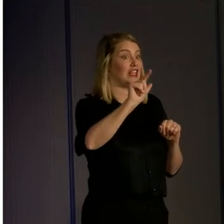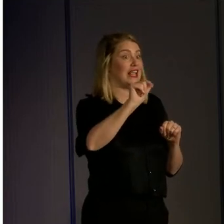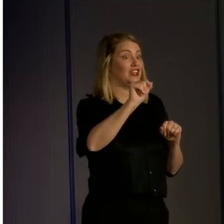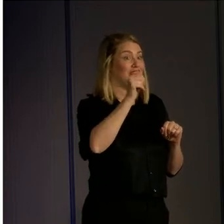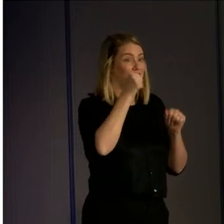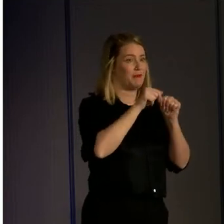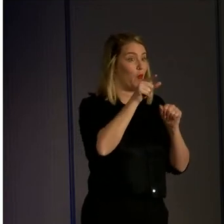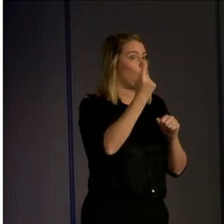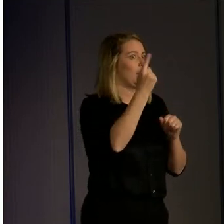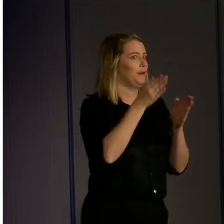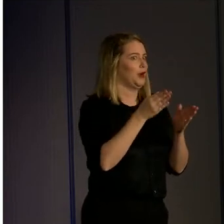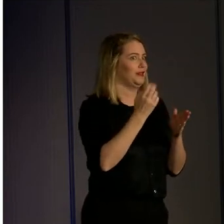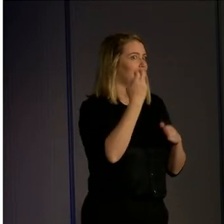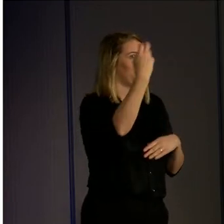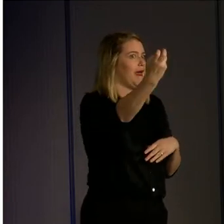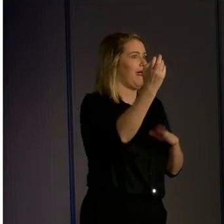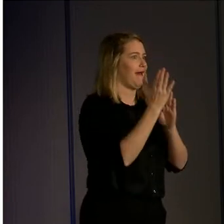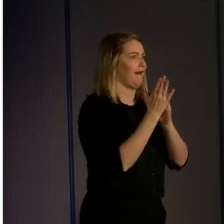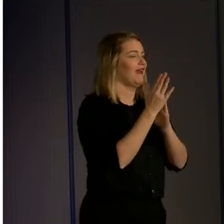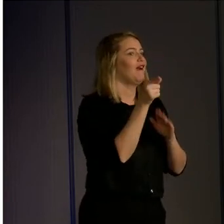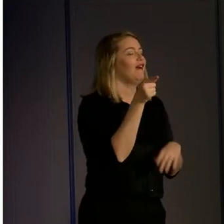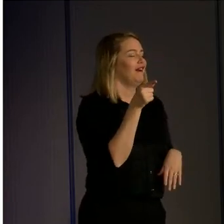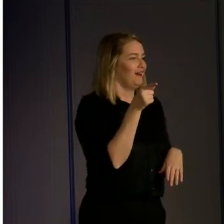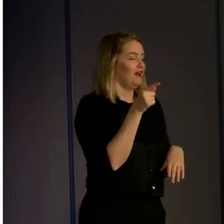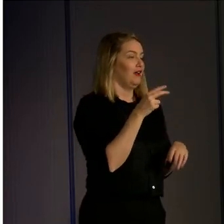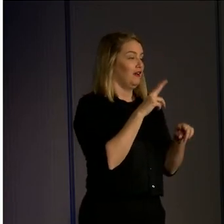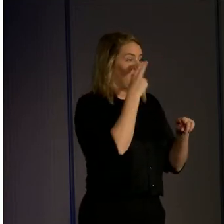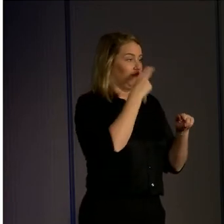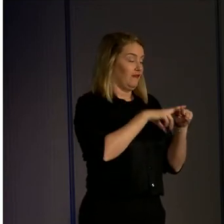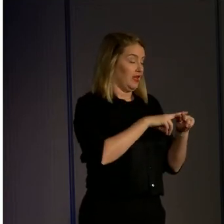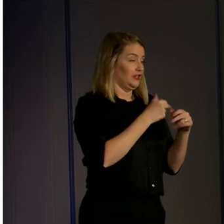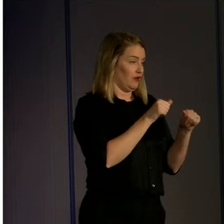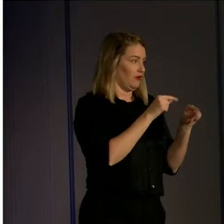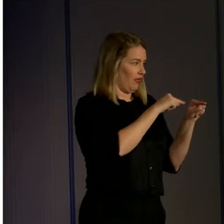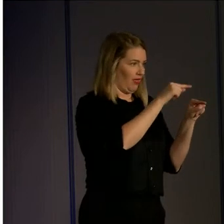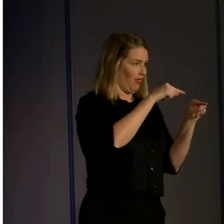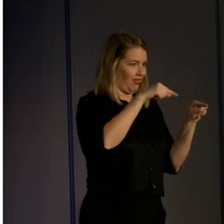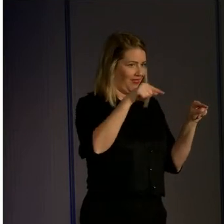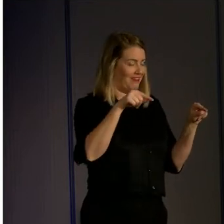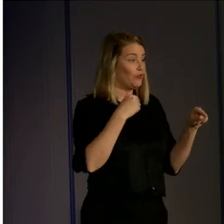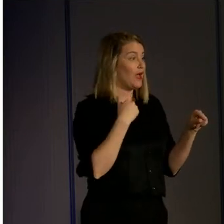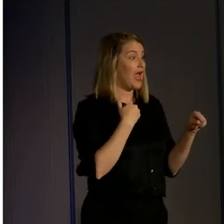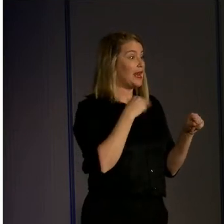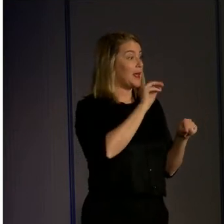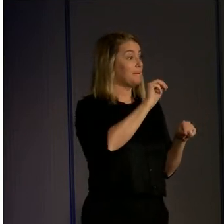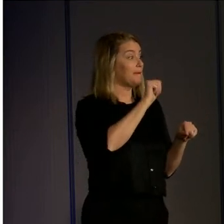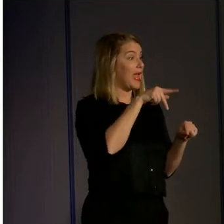back. Those were fun times. But so we had these Braille maps